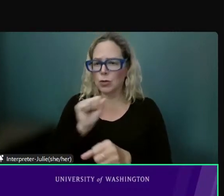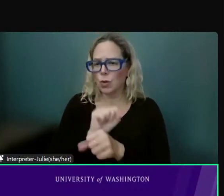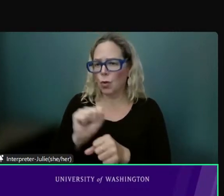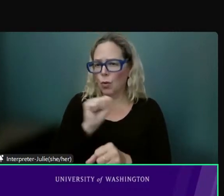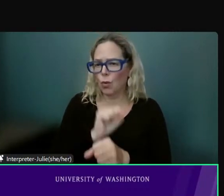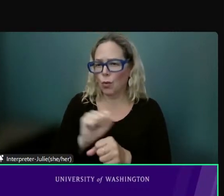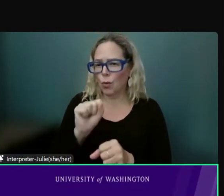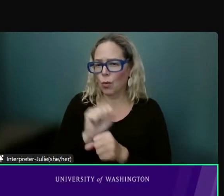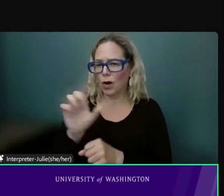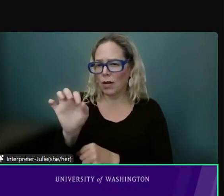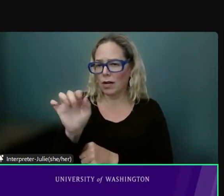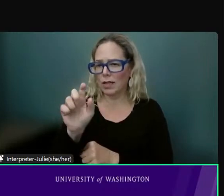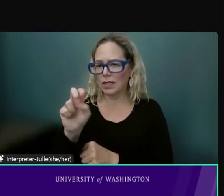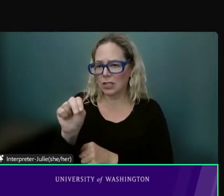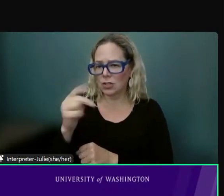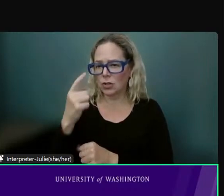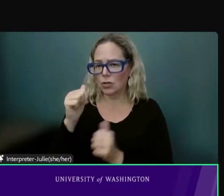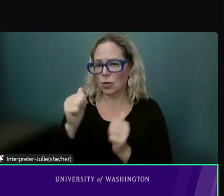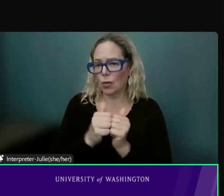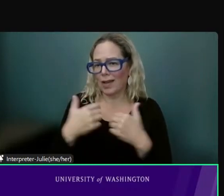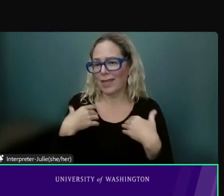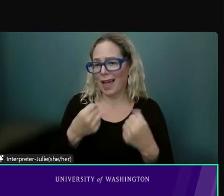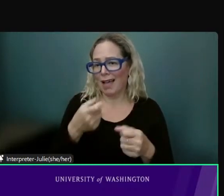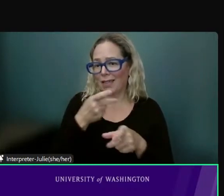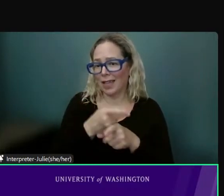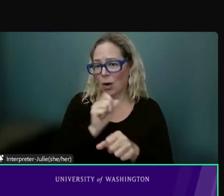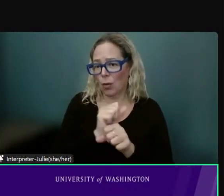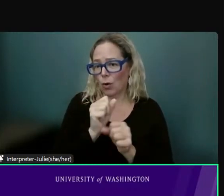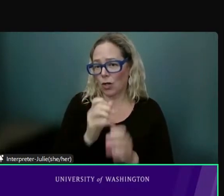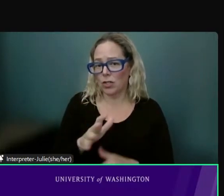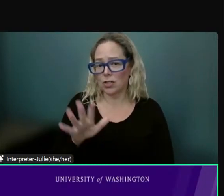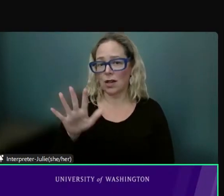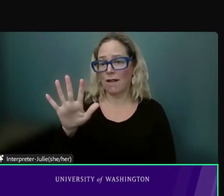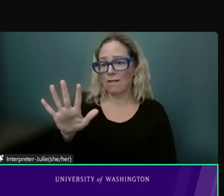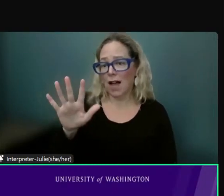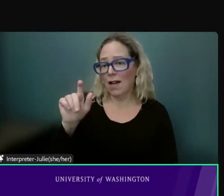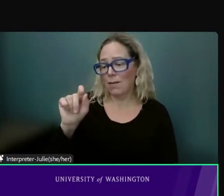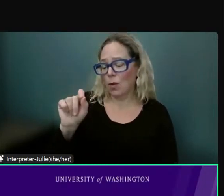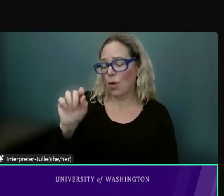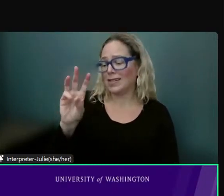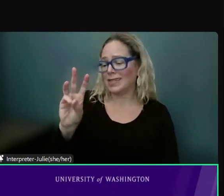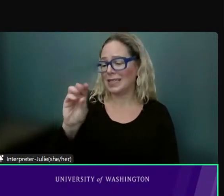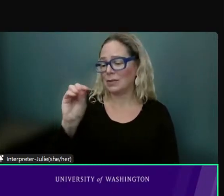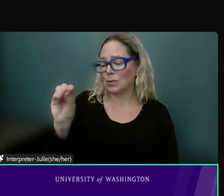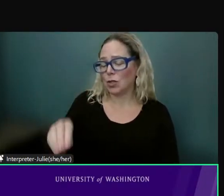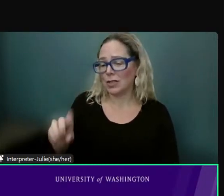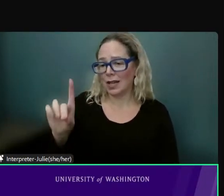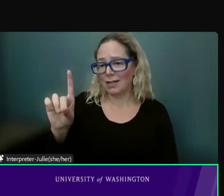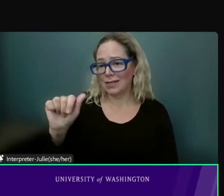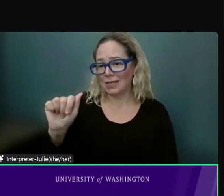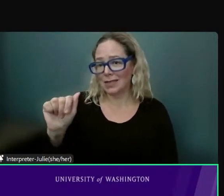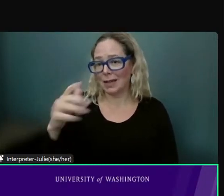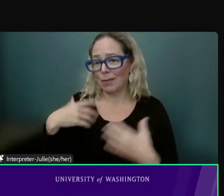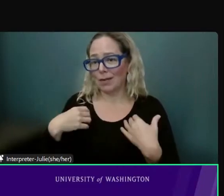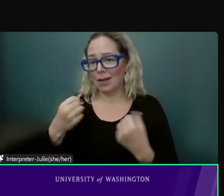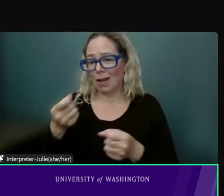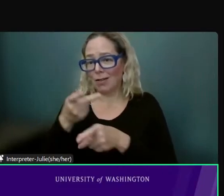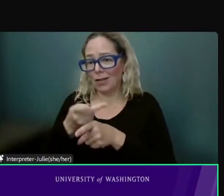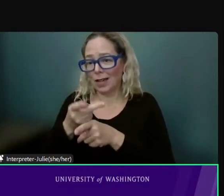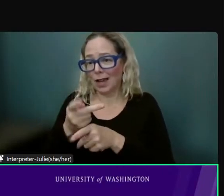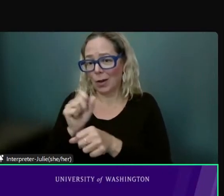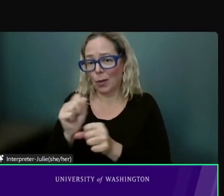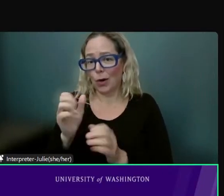among healthcare workers, 5.6% of disabled healthcare workers were unemployed, which is